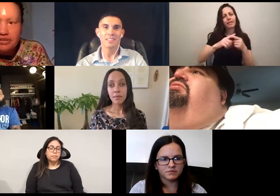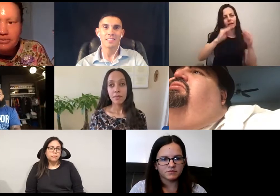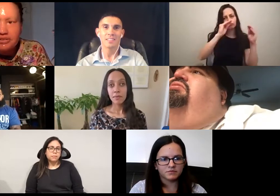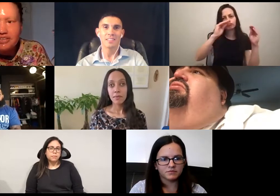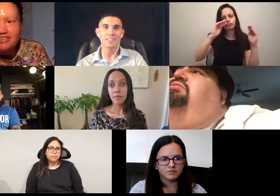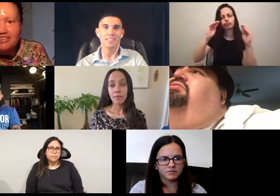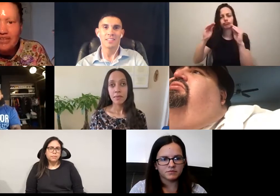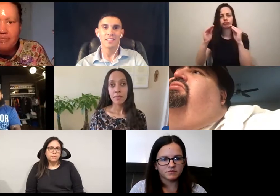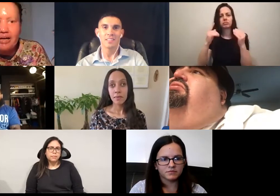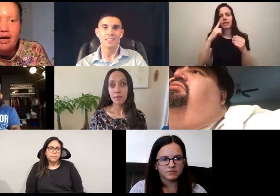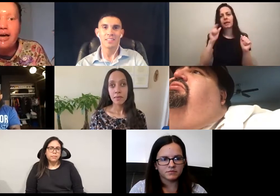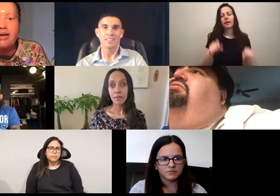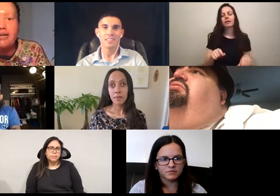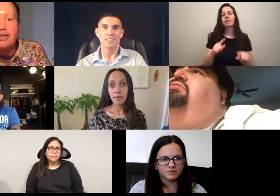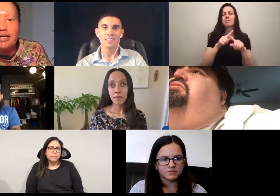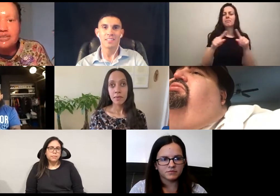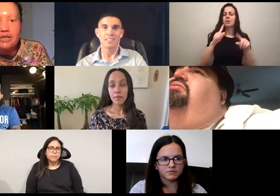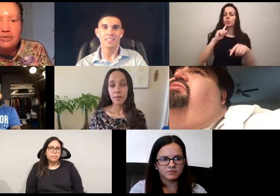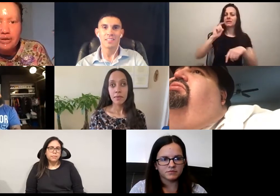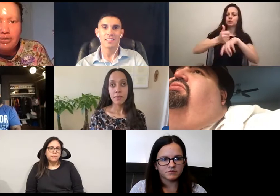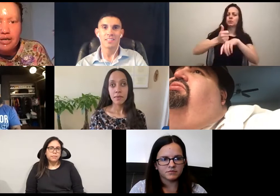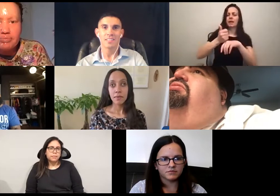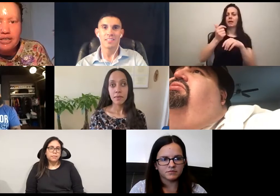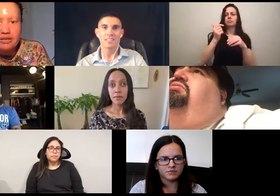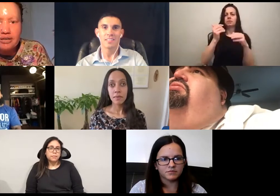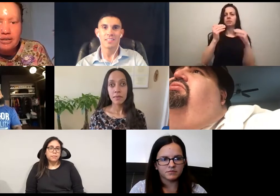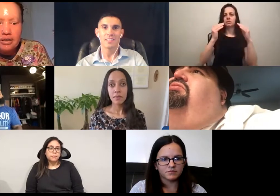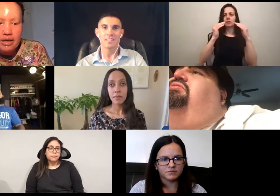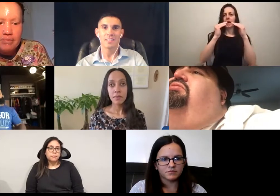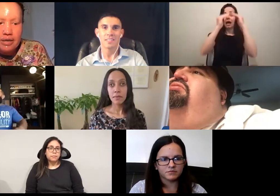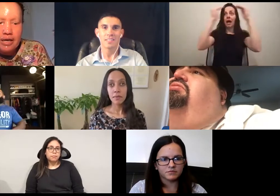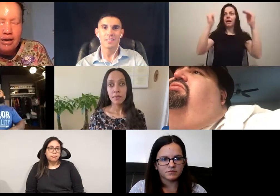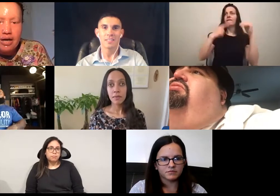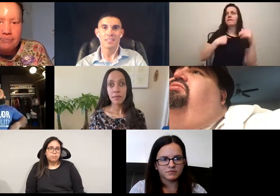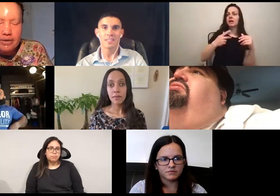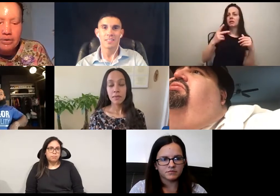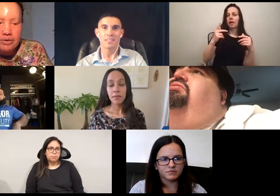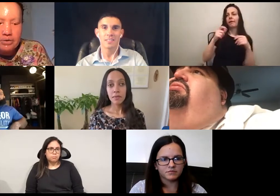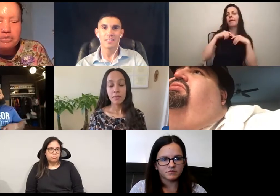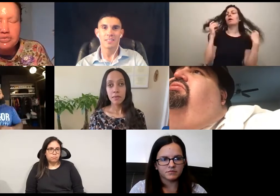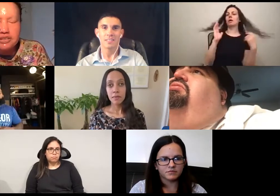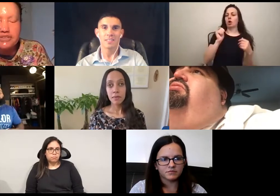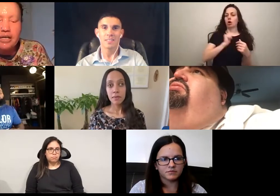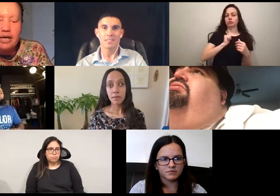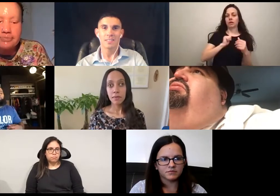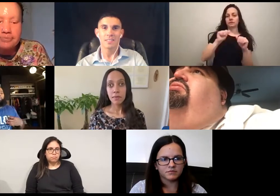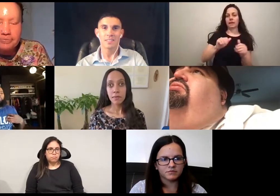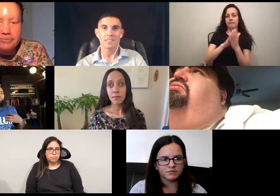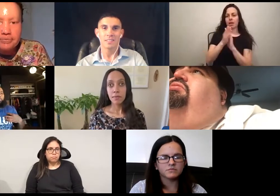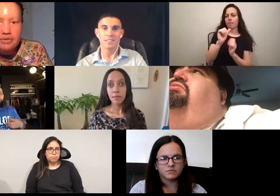also think we do need to set the bar high as well around being an ally and who can call themselves an